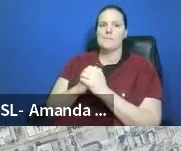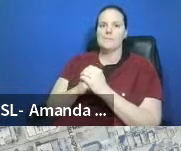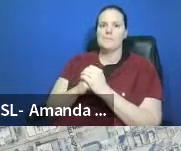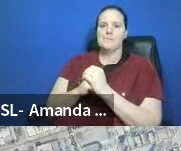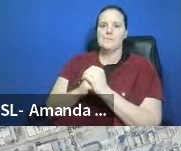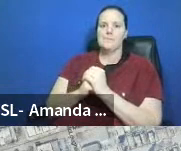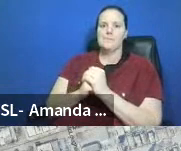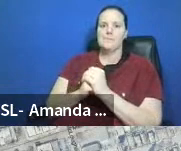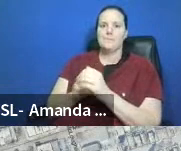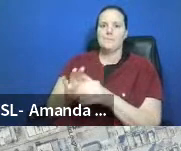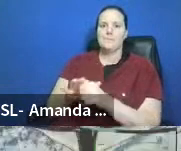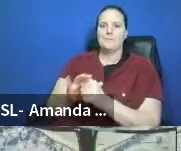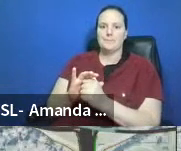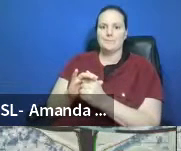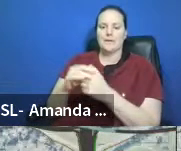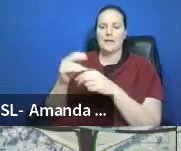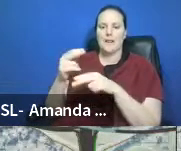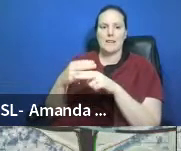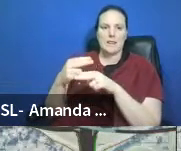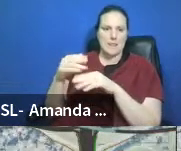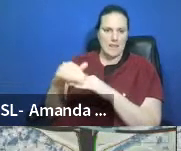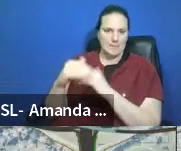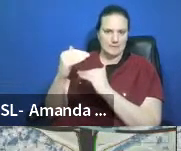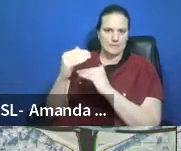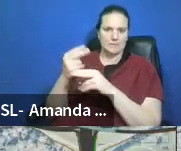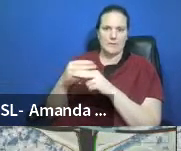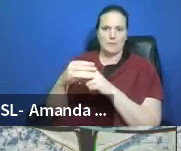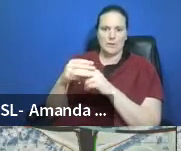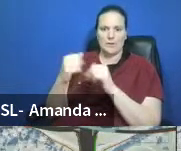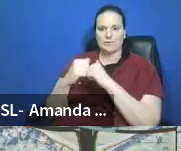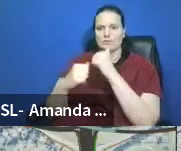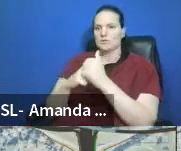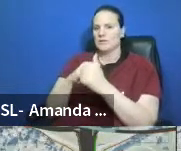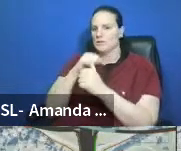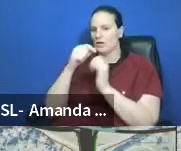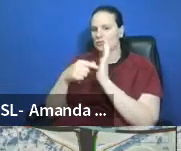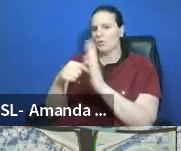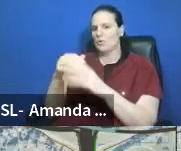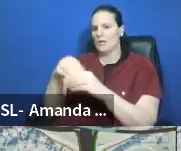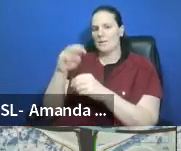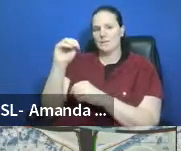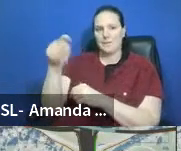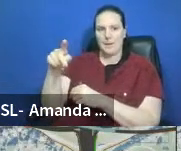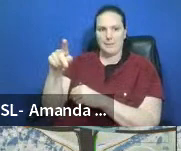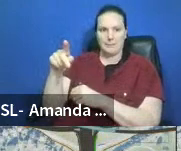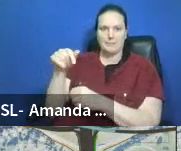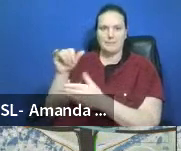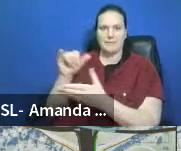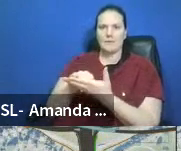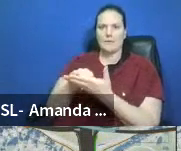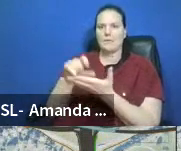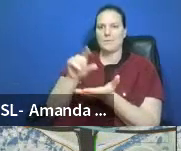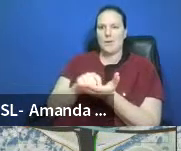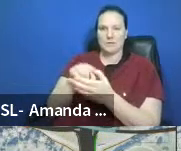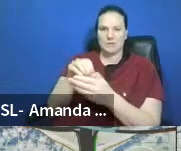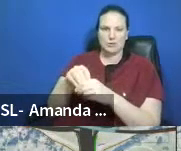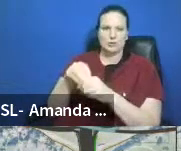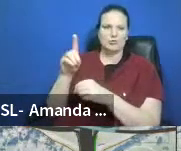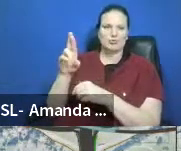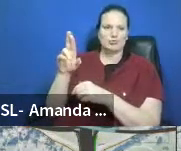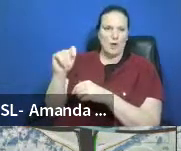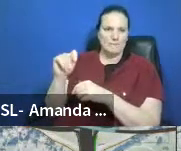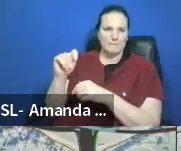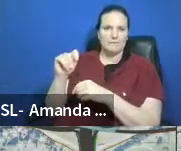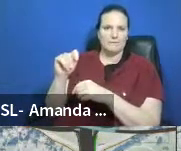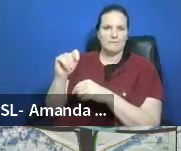look, the limits of temporary construction is not reflected in these maps, but it will be published in the draft supplemental environmental